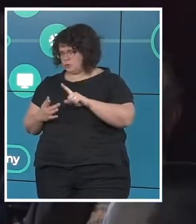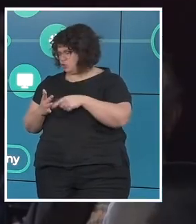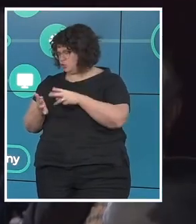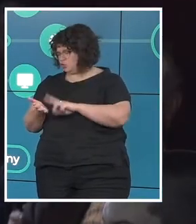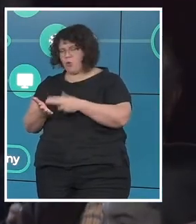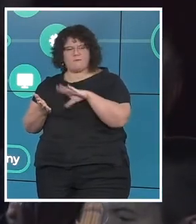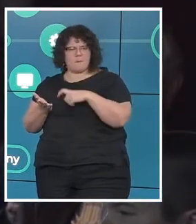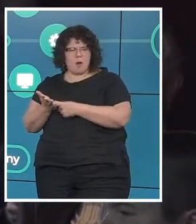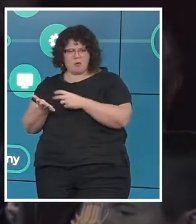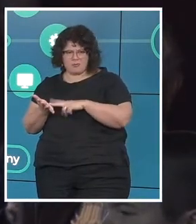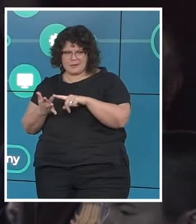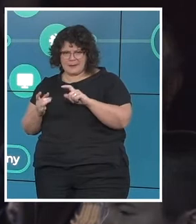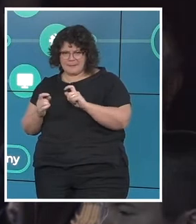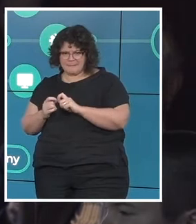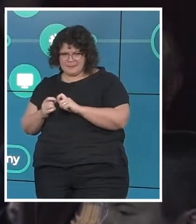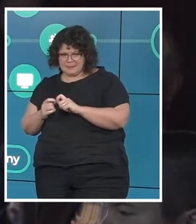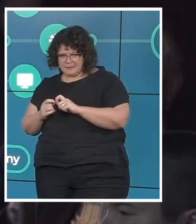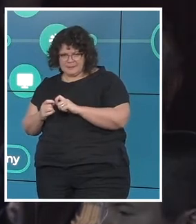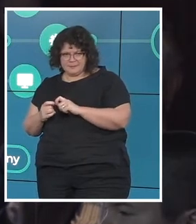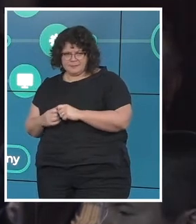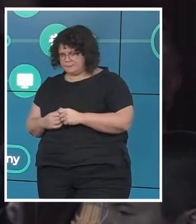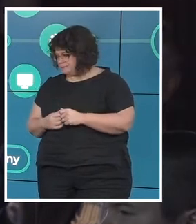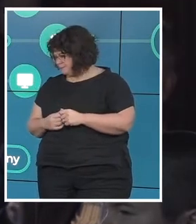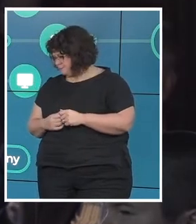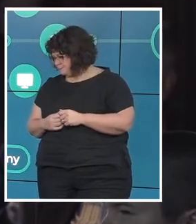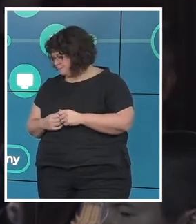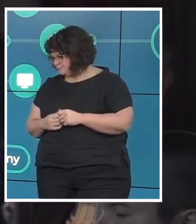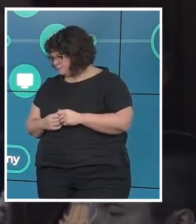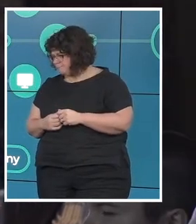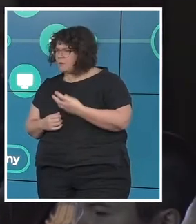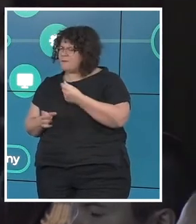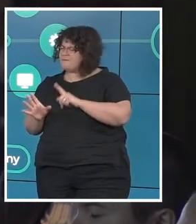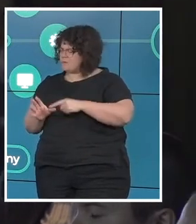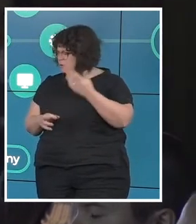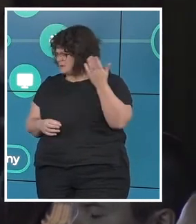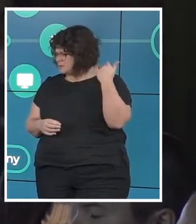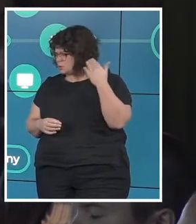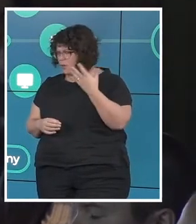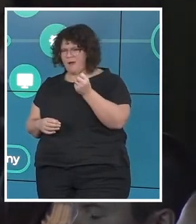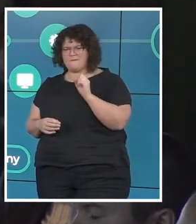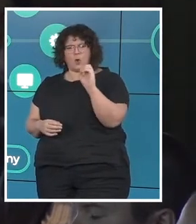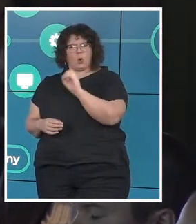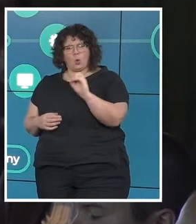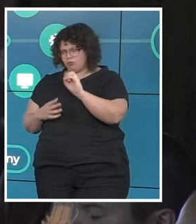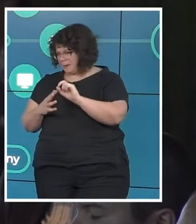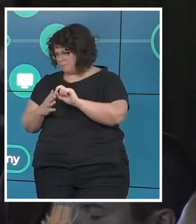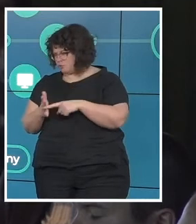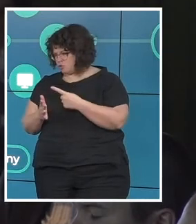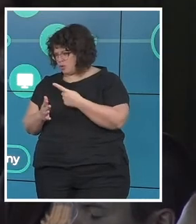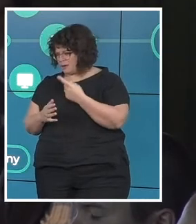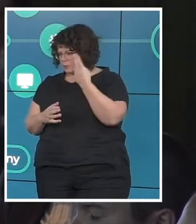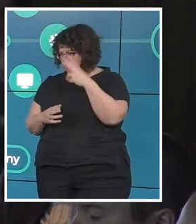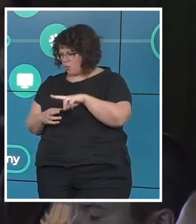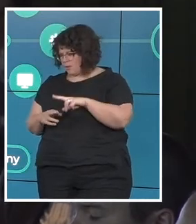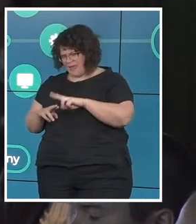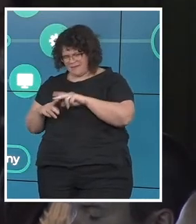A few years ago, there was a European project called, it was an FP7 project called HaptiMap, and the whole point of